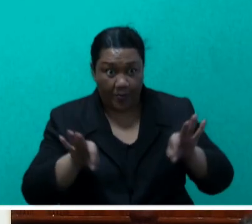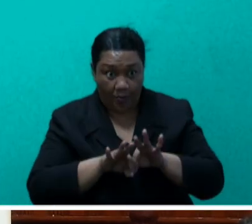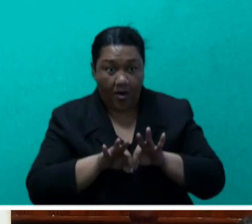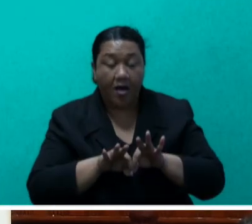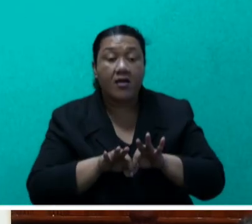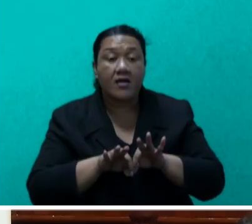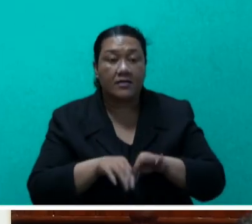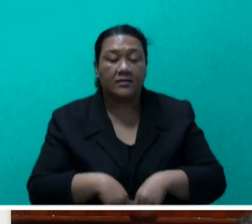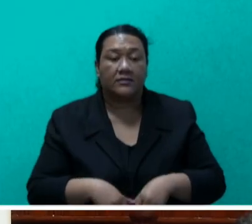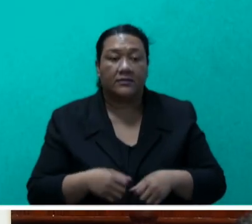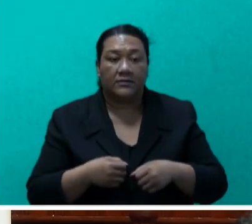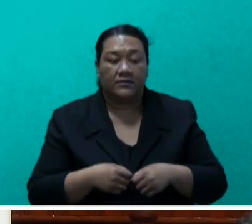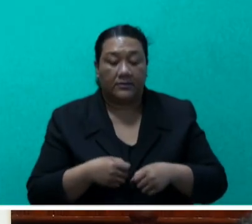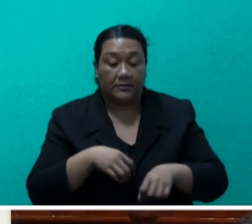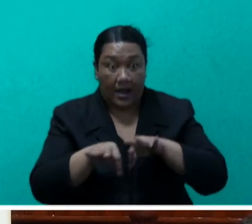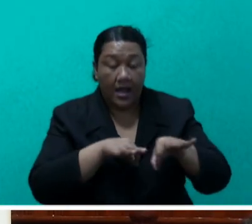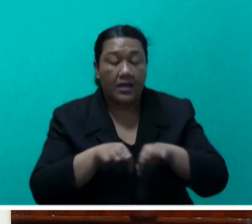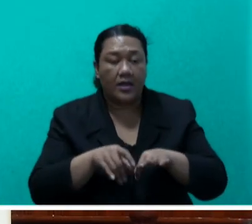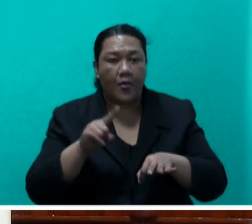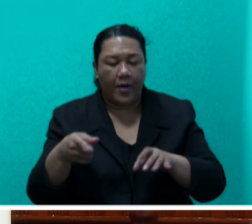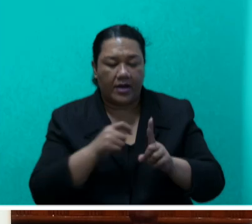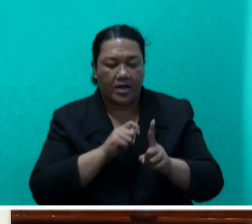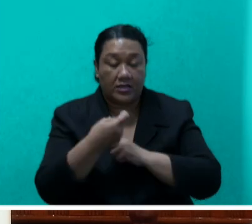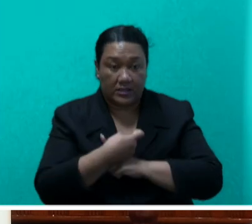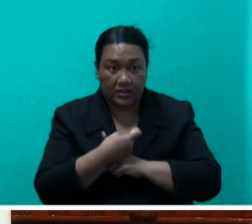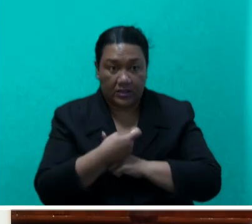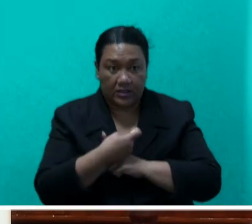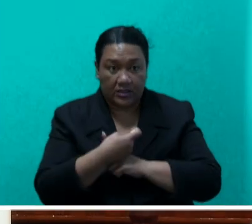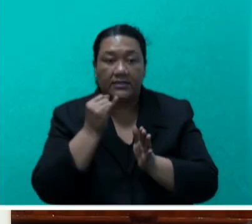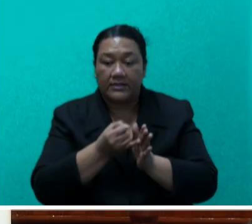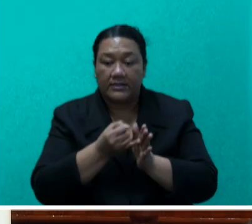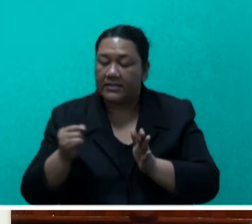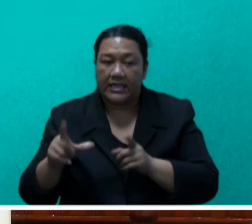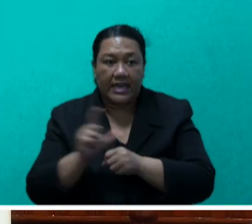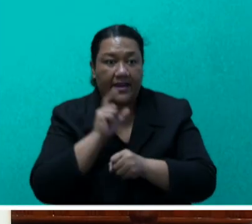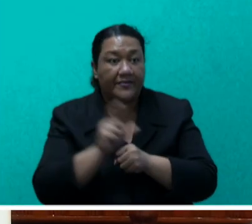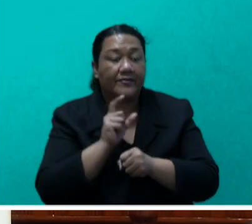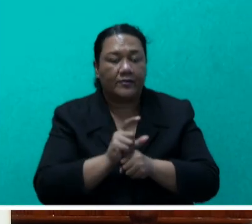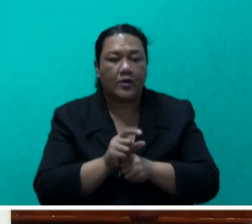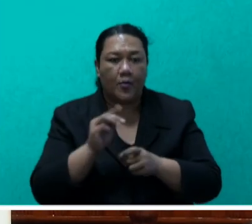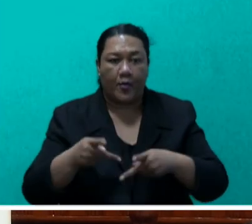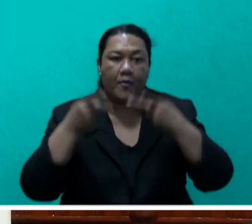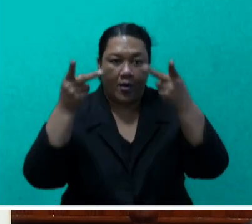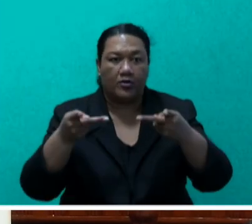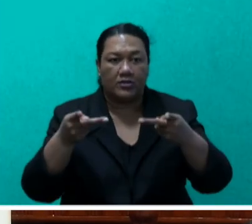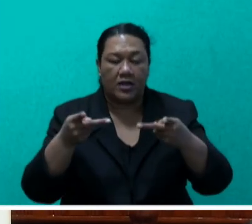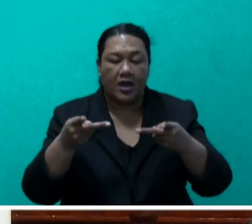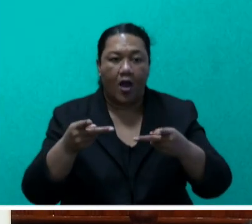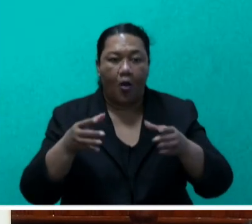cultures, traditional and creative industries in the promoting a